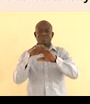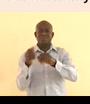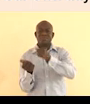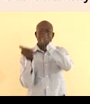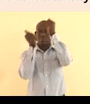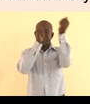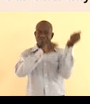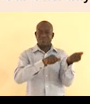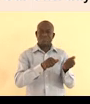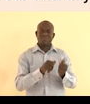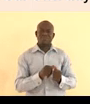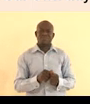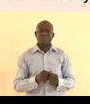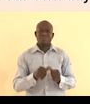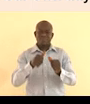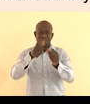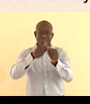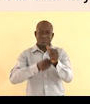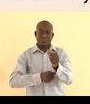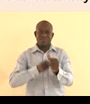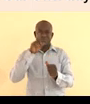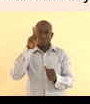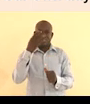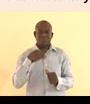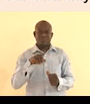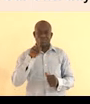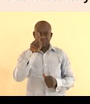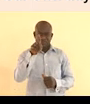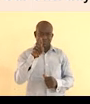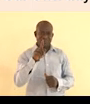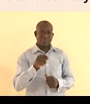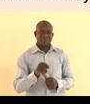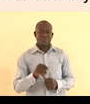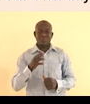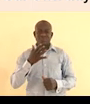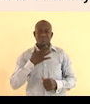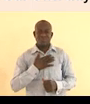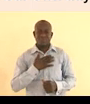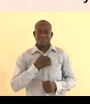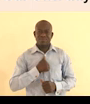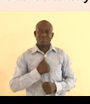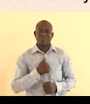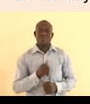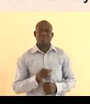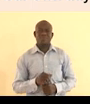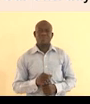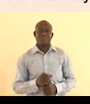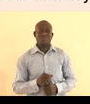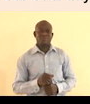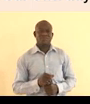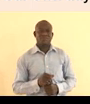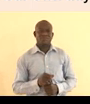At baptism, each one of you and myself,